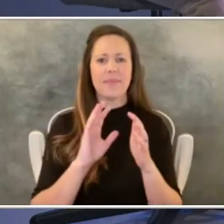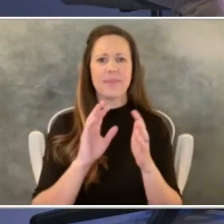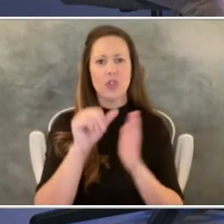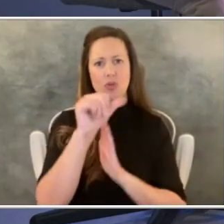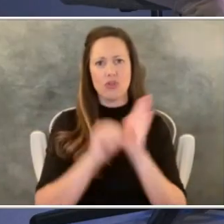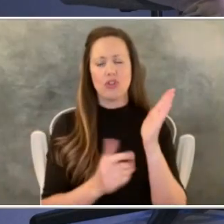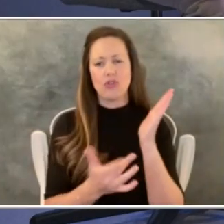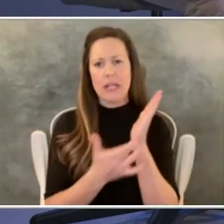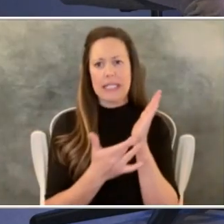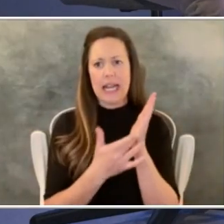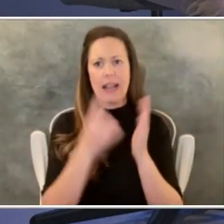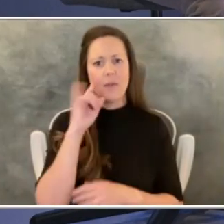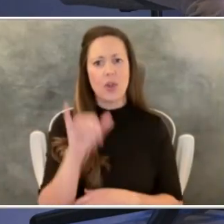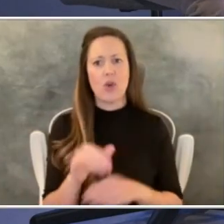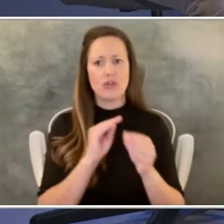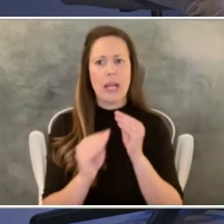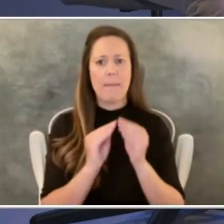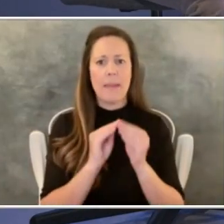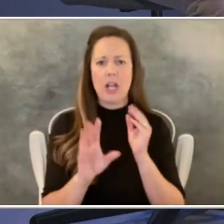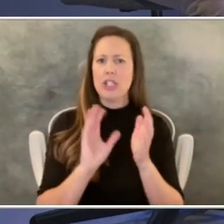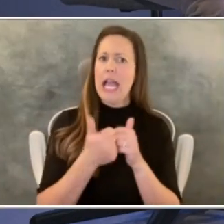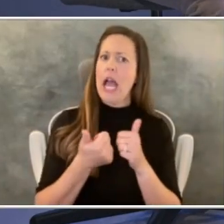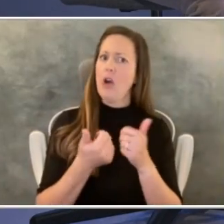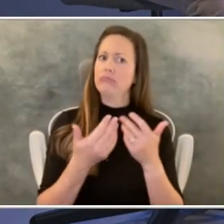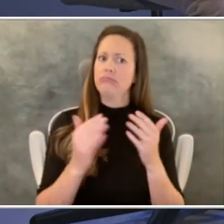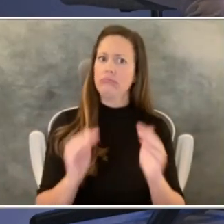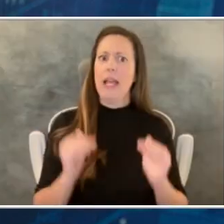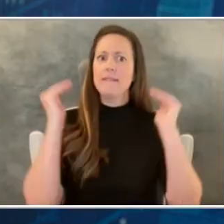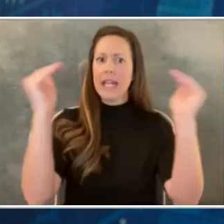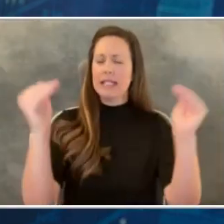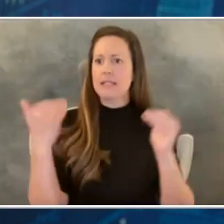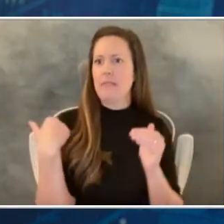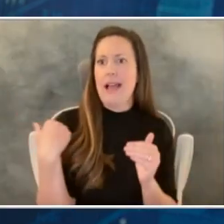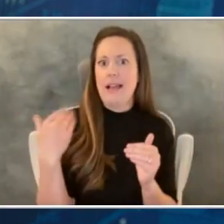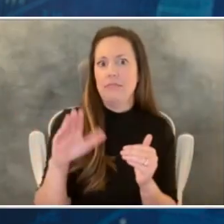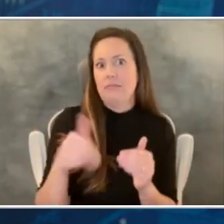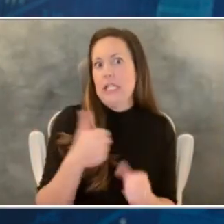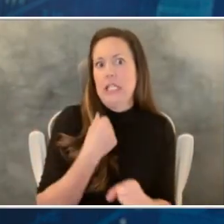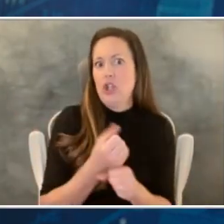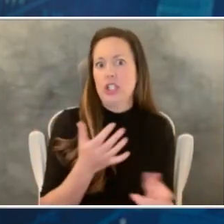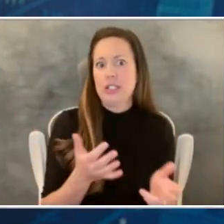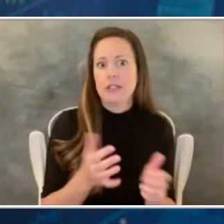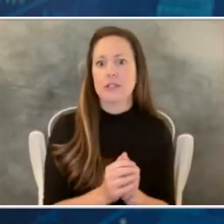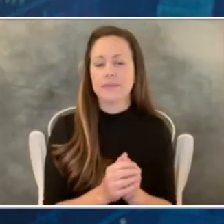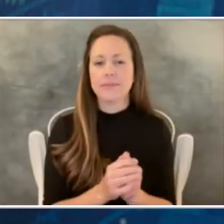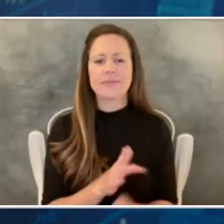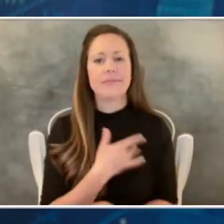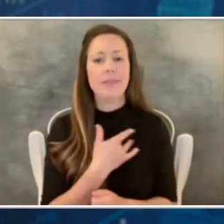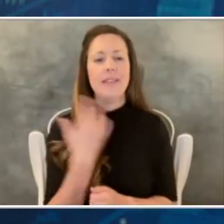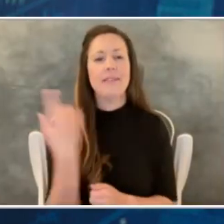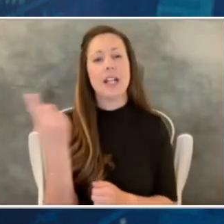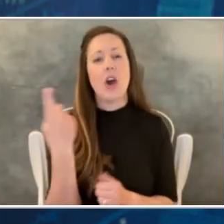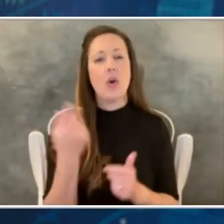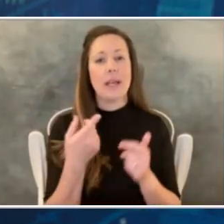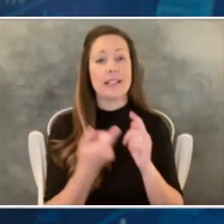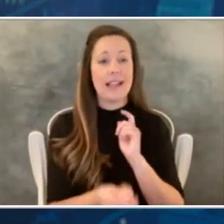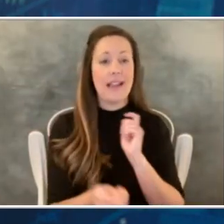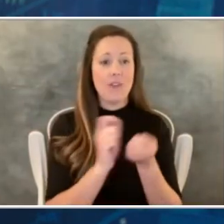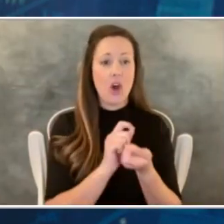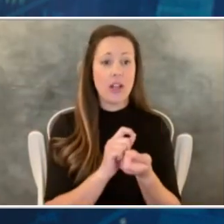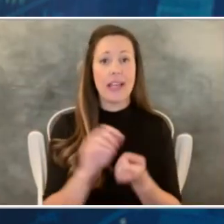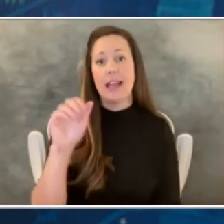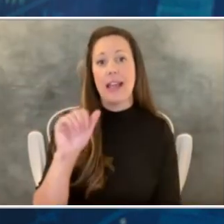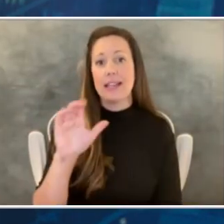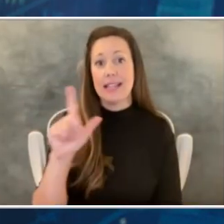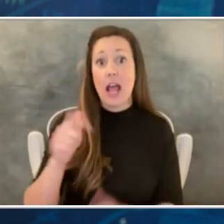ACL, meniscus repair, how have they advanced just in the last decade? I think we're always evolving. ACL is the most studied ligament in the body, so we have a lot of